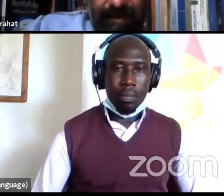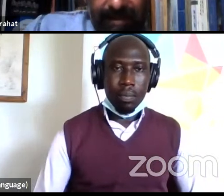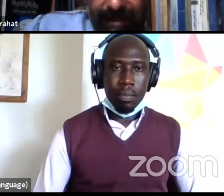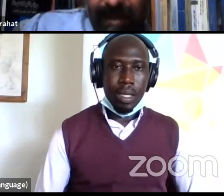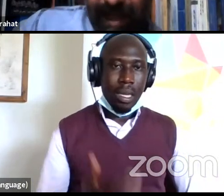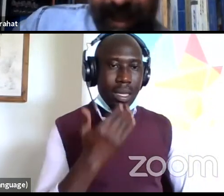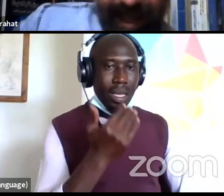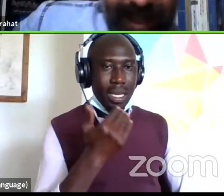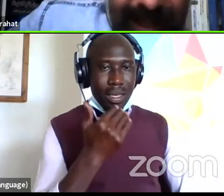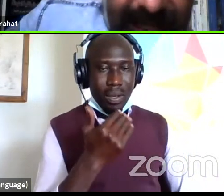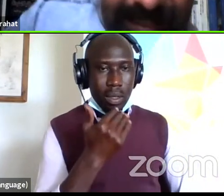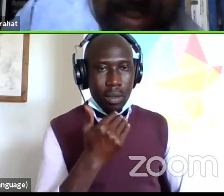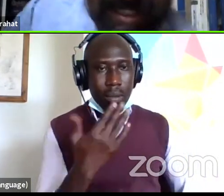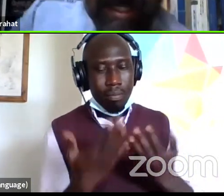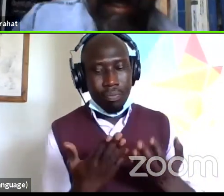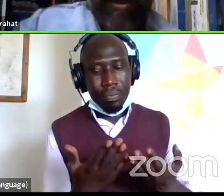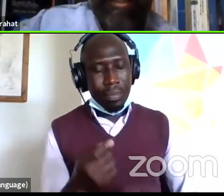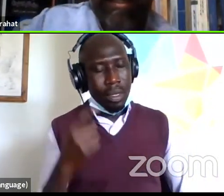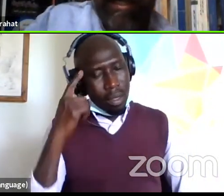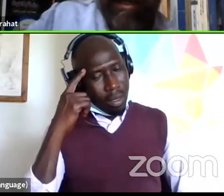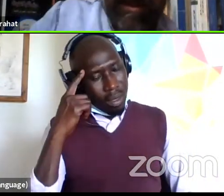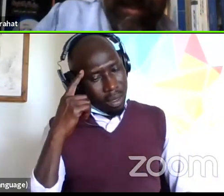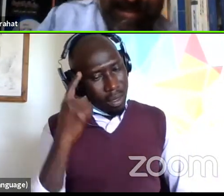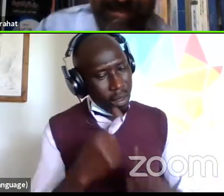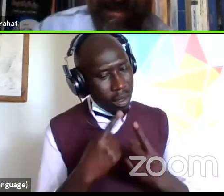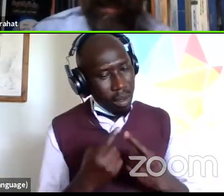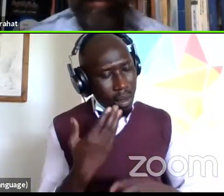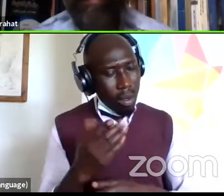Thank you. As you mentioned,